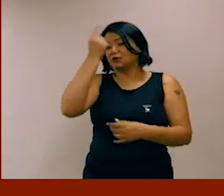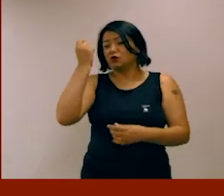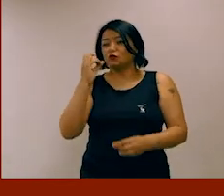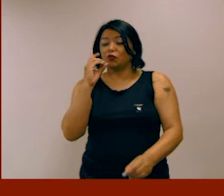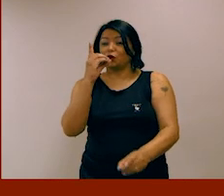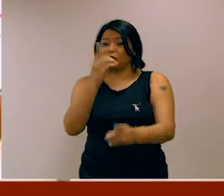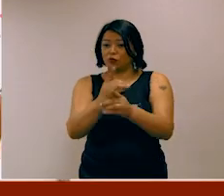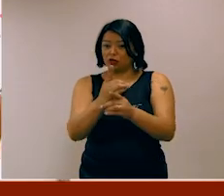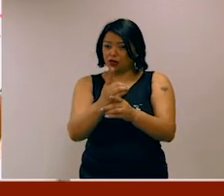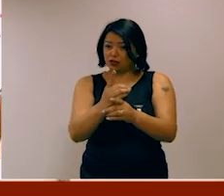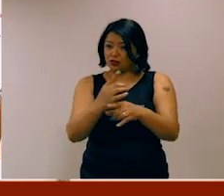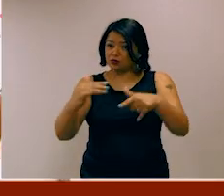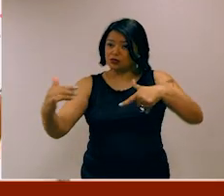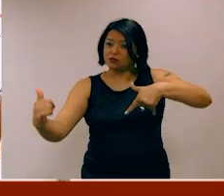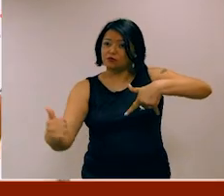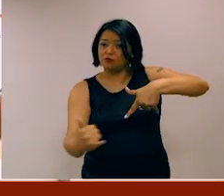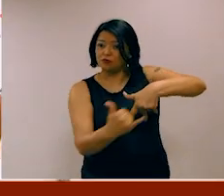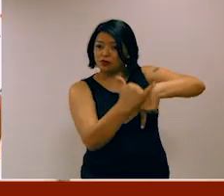missing.